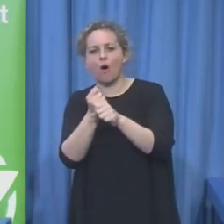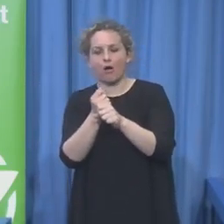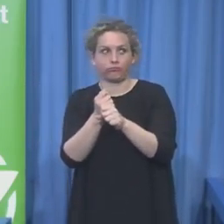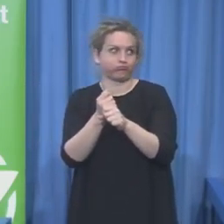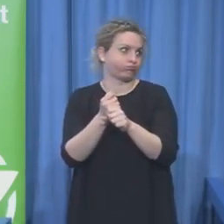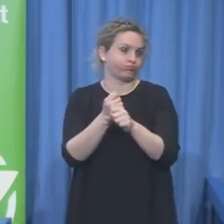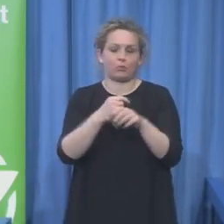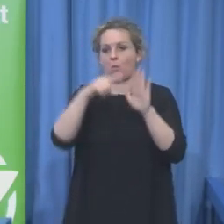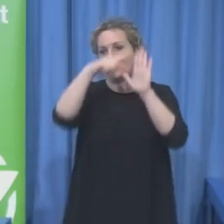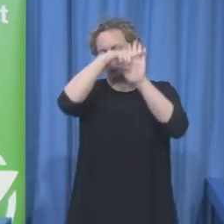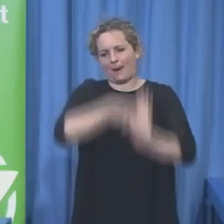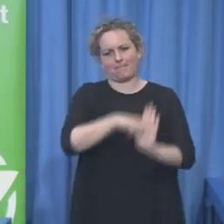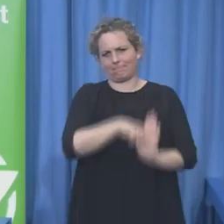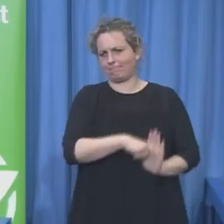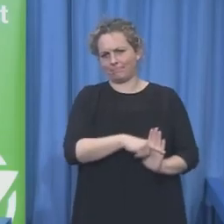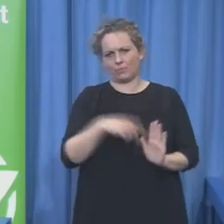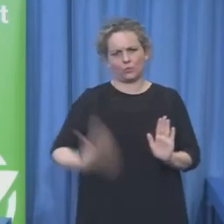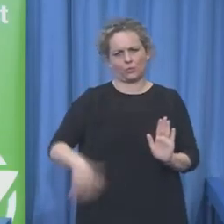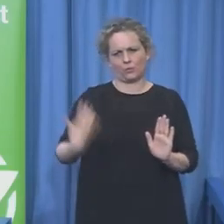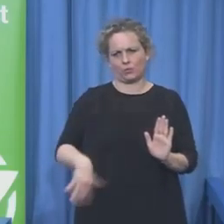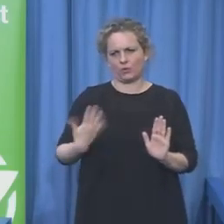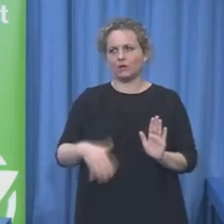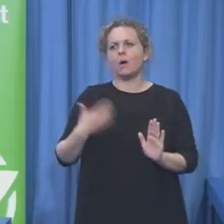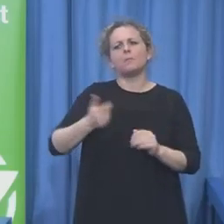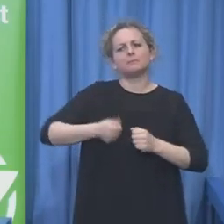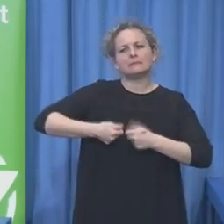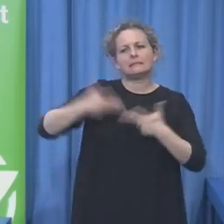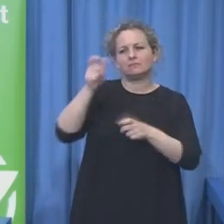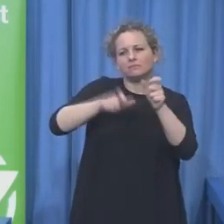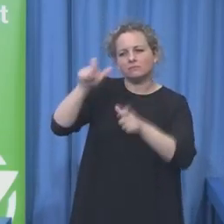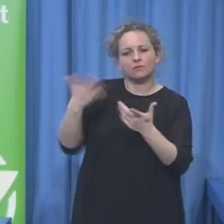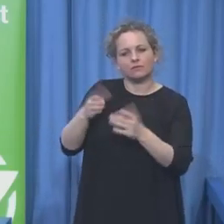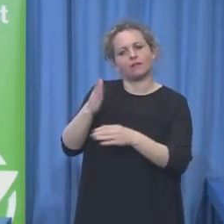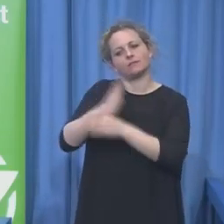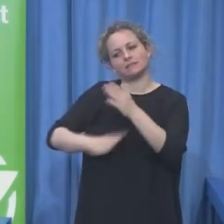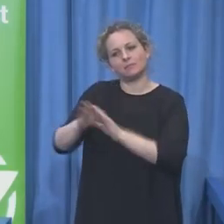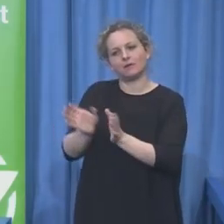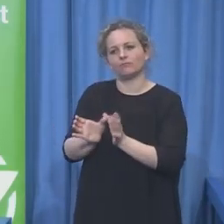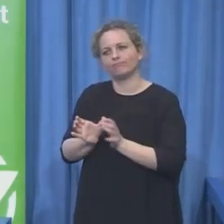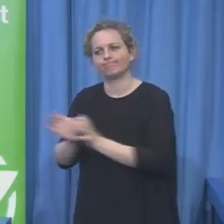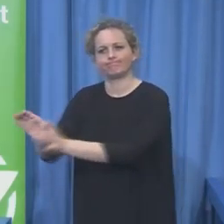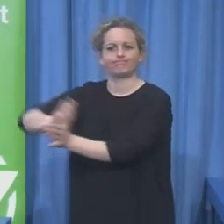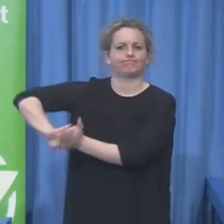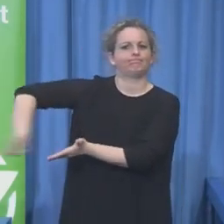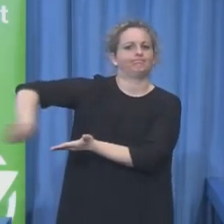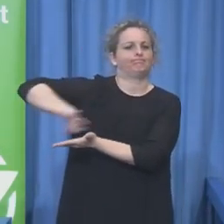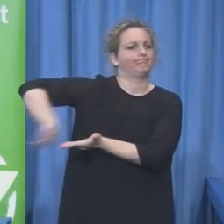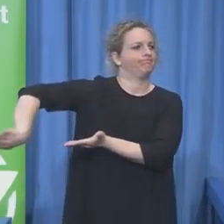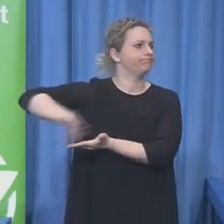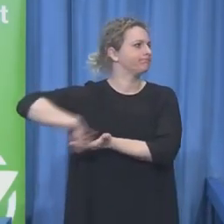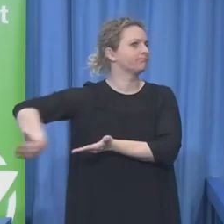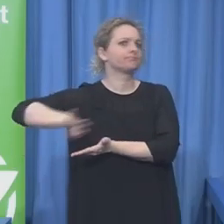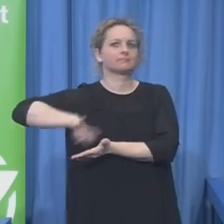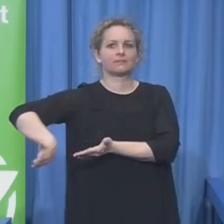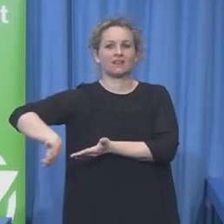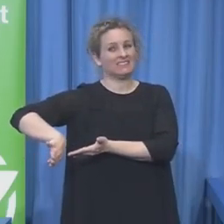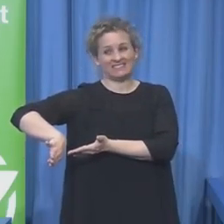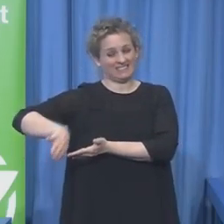There are many things to be, you know, mentioned about the institution, and you all of you know about